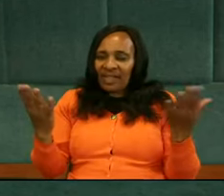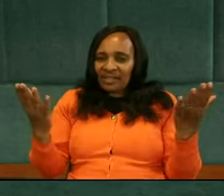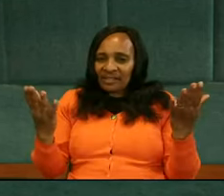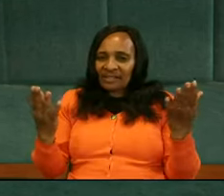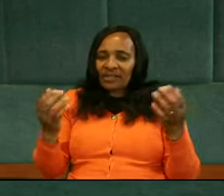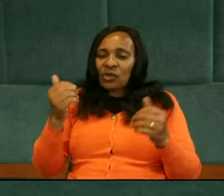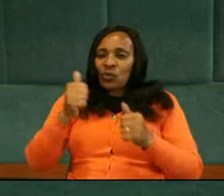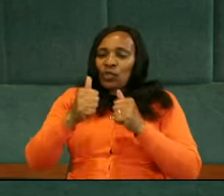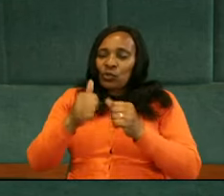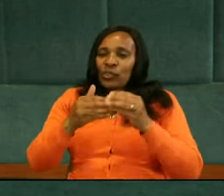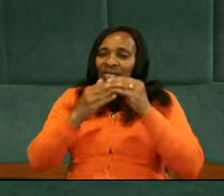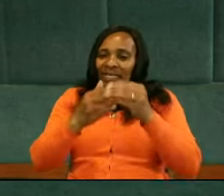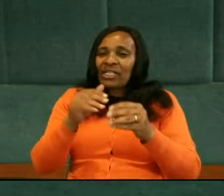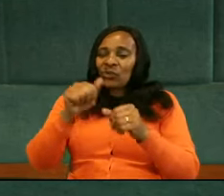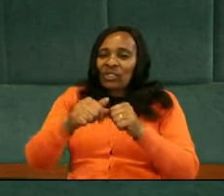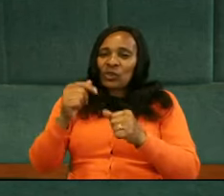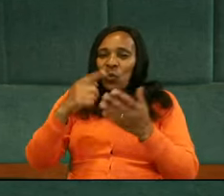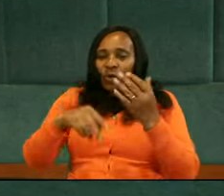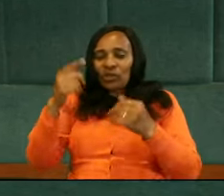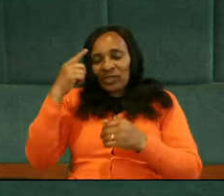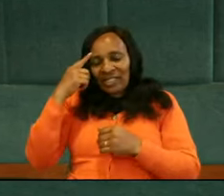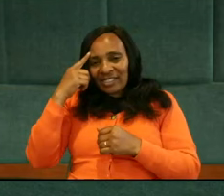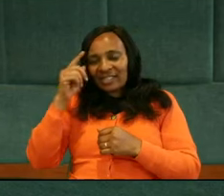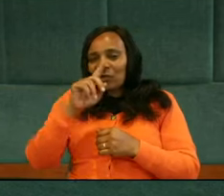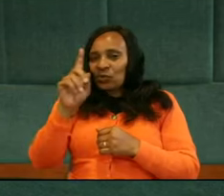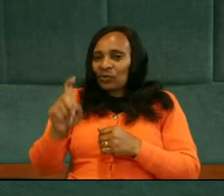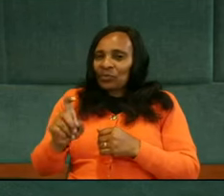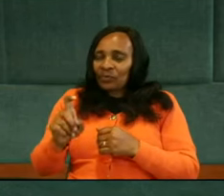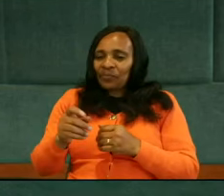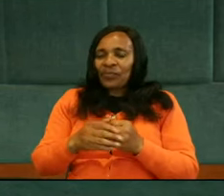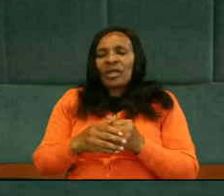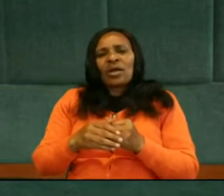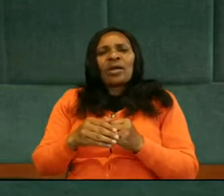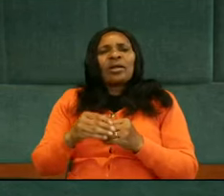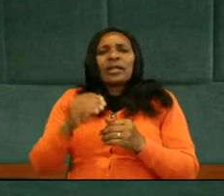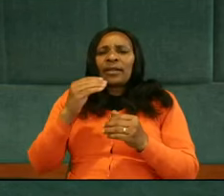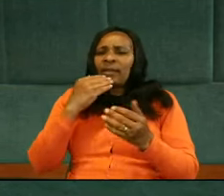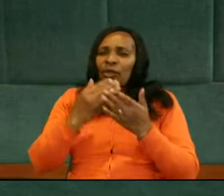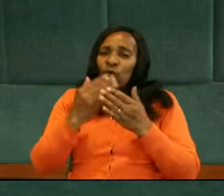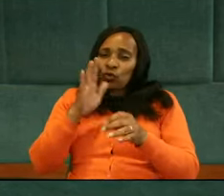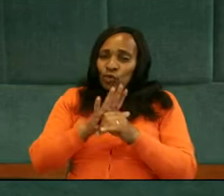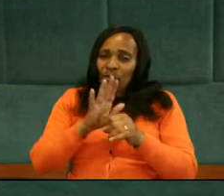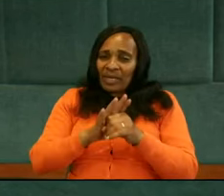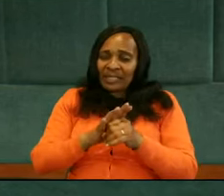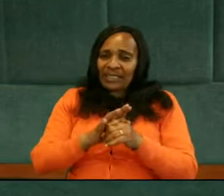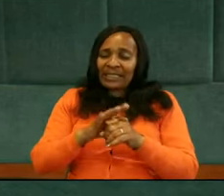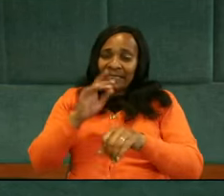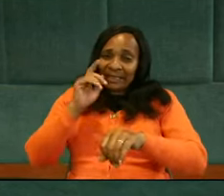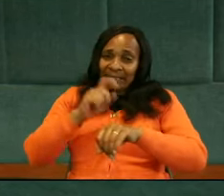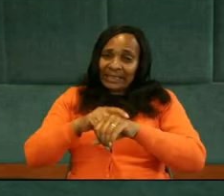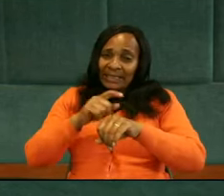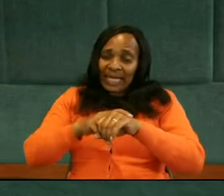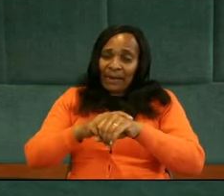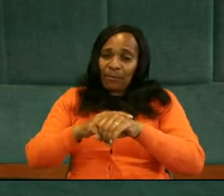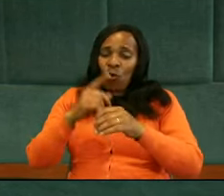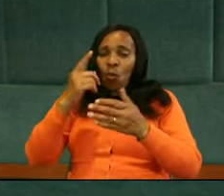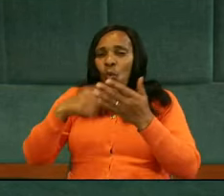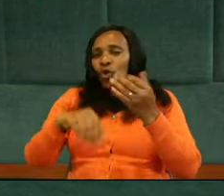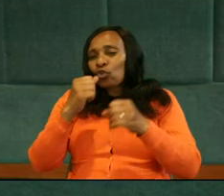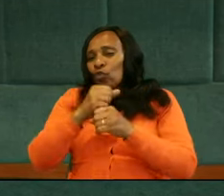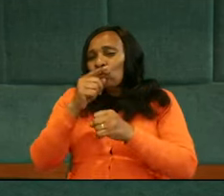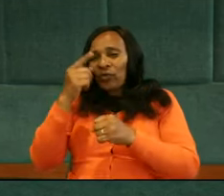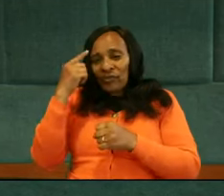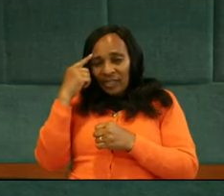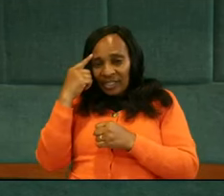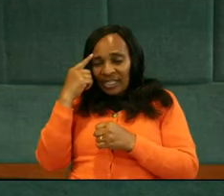it. What do you think section? All right. Thank you very much, Jonan. And so during the part of what do you think, we